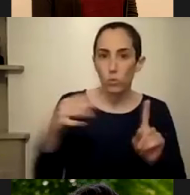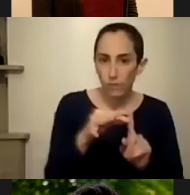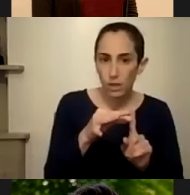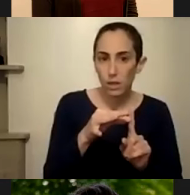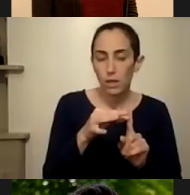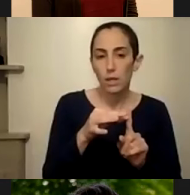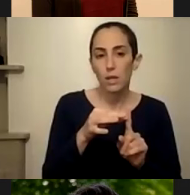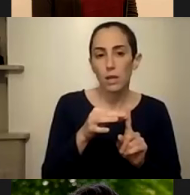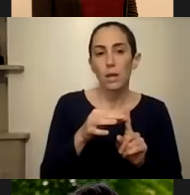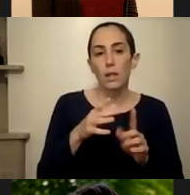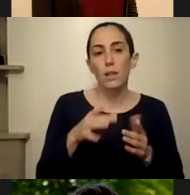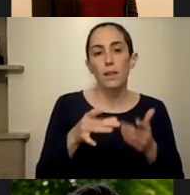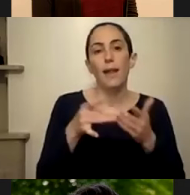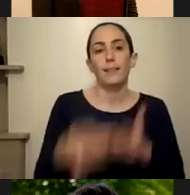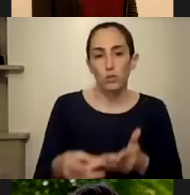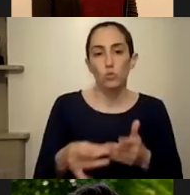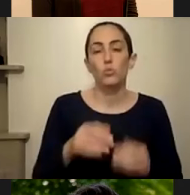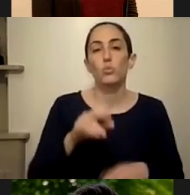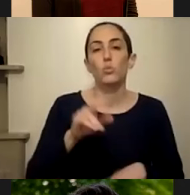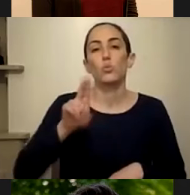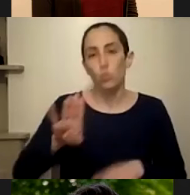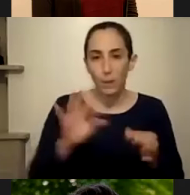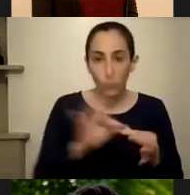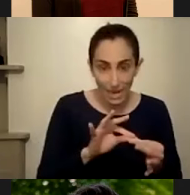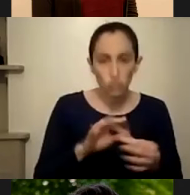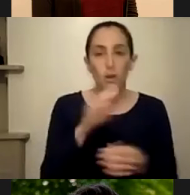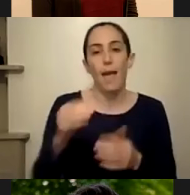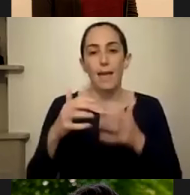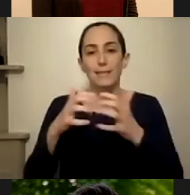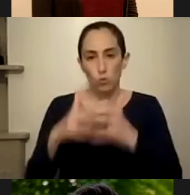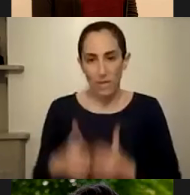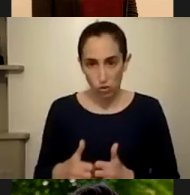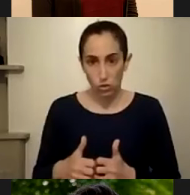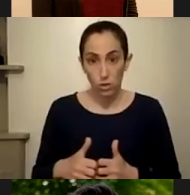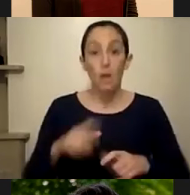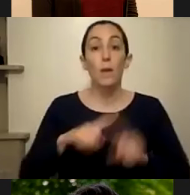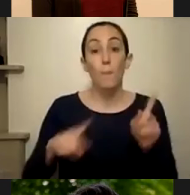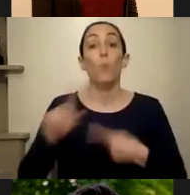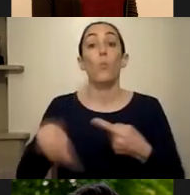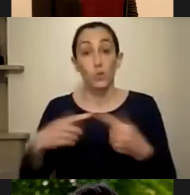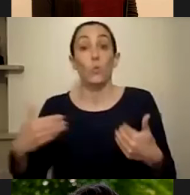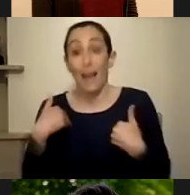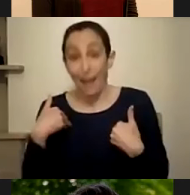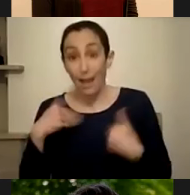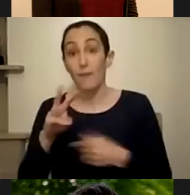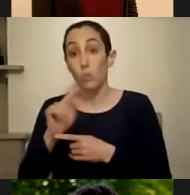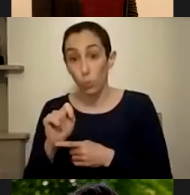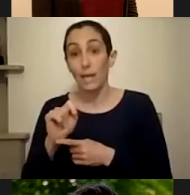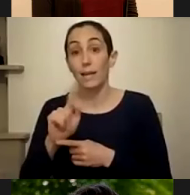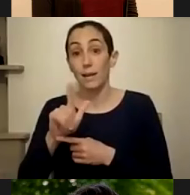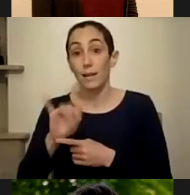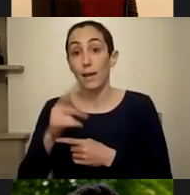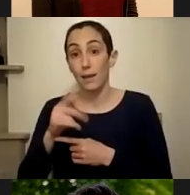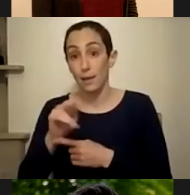and degradation. On the other hand, in the presence of the Wnt ligands, beta catenin